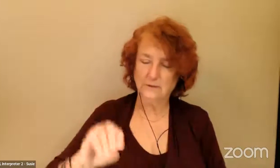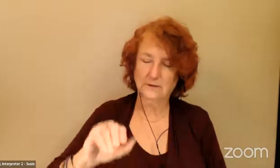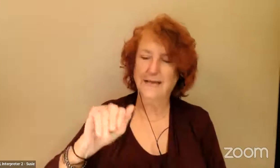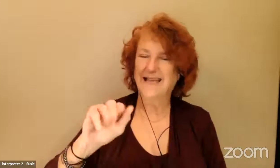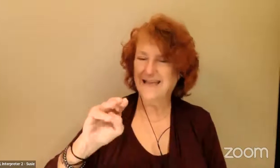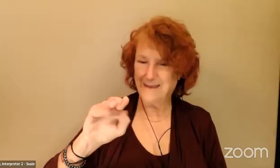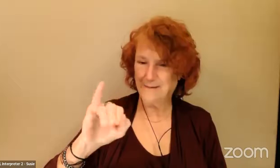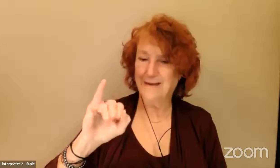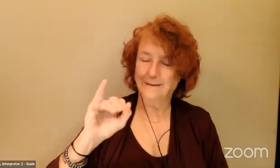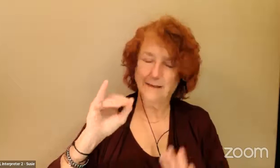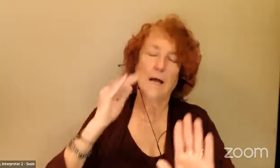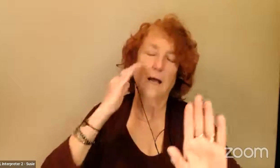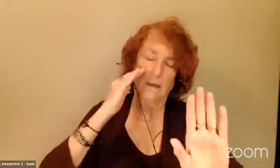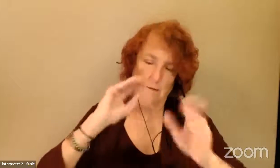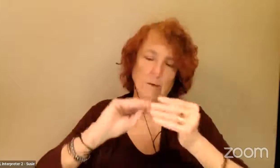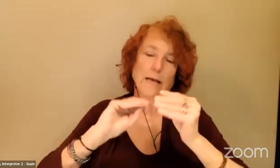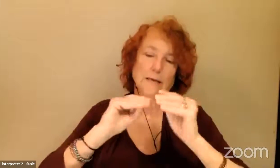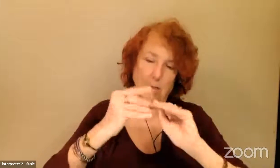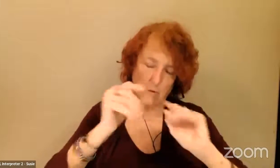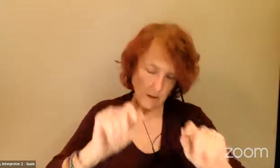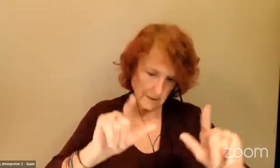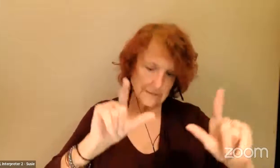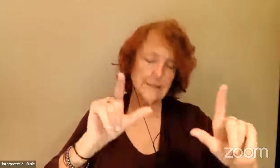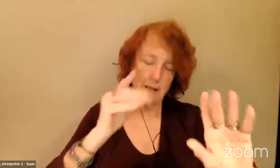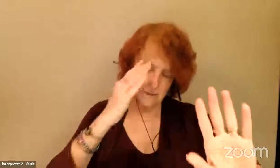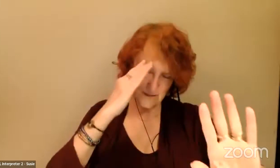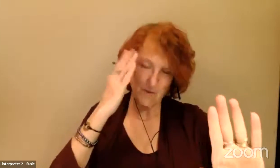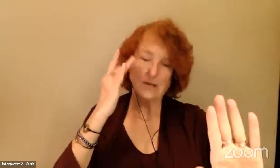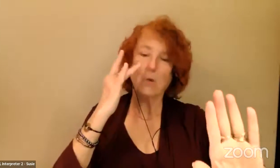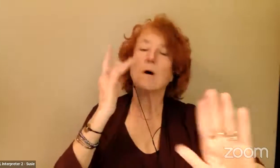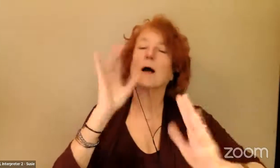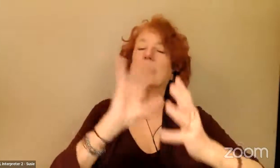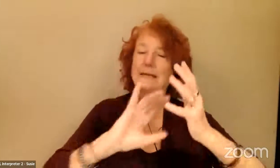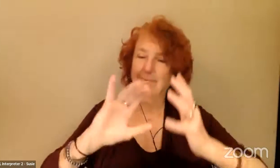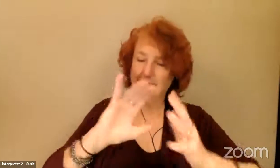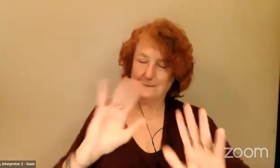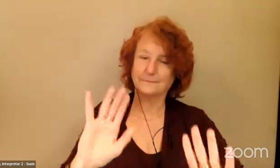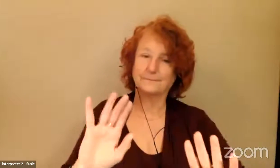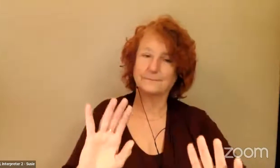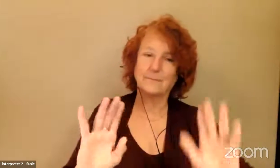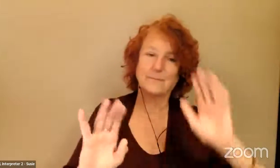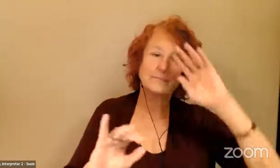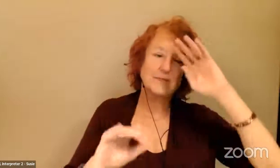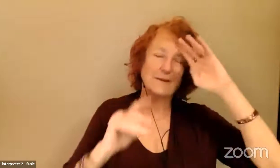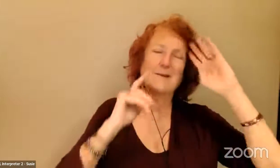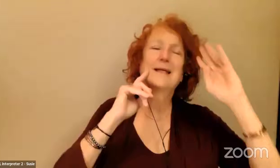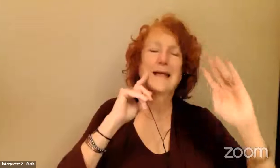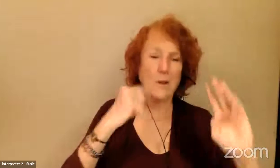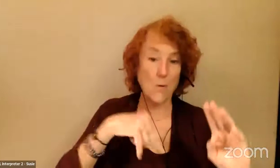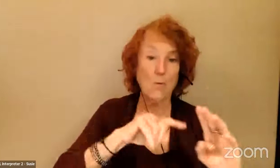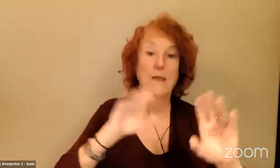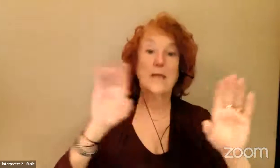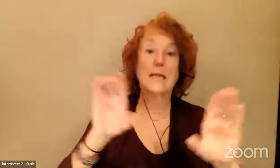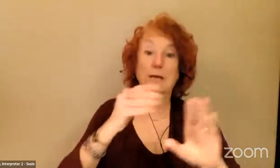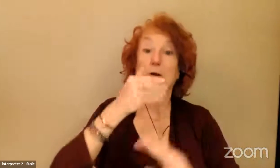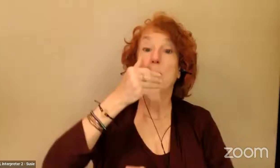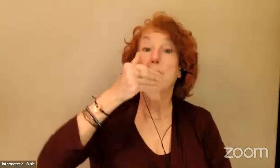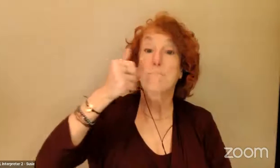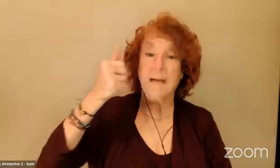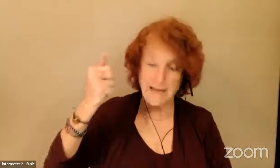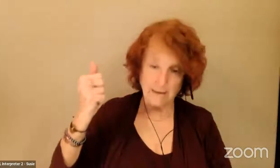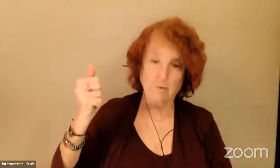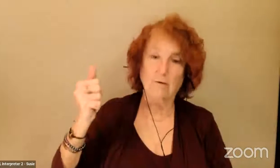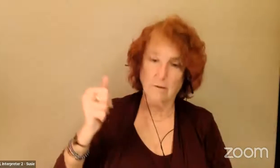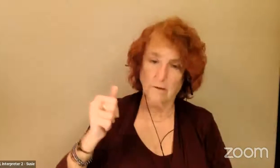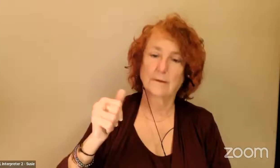on the slide, so definitely understand where that confusion is coming from. So we think we can do a lot better than 80% AMI for